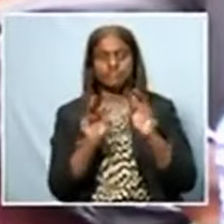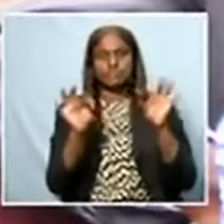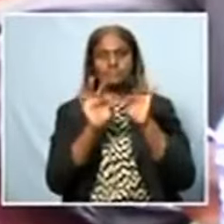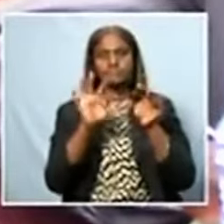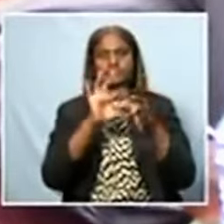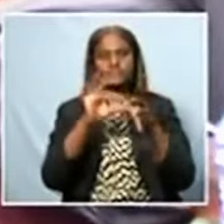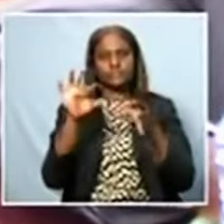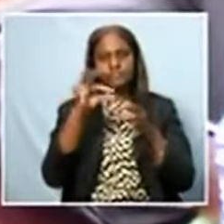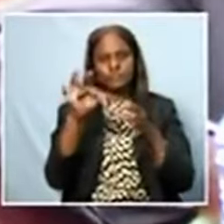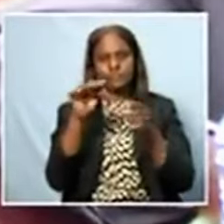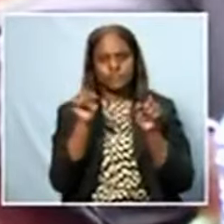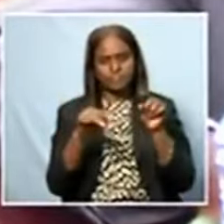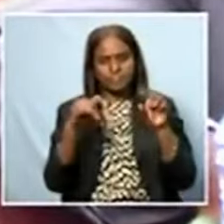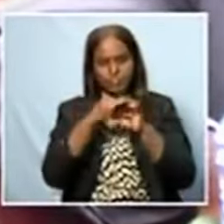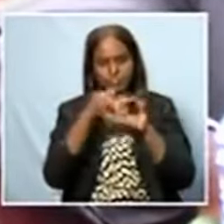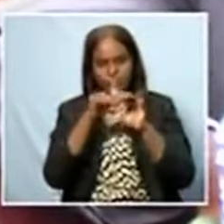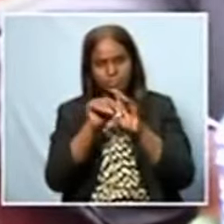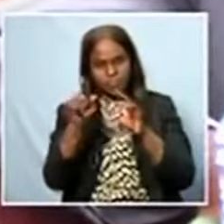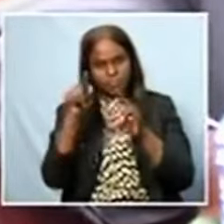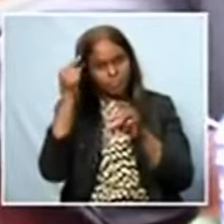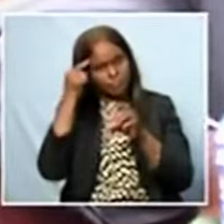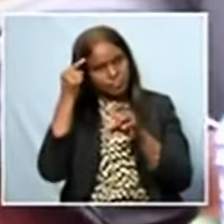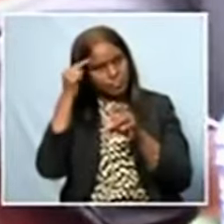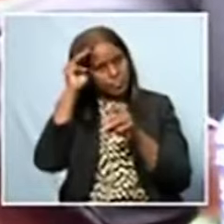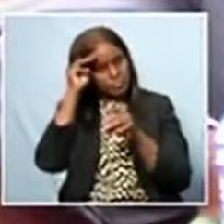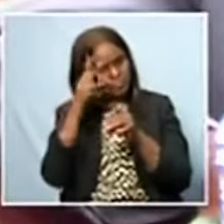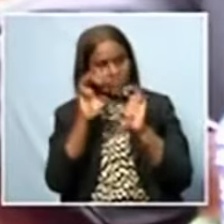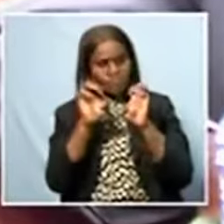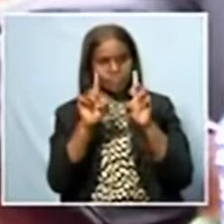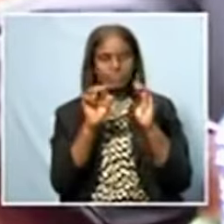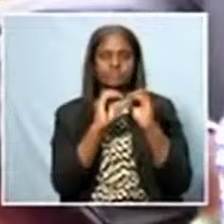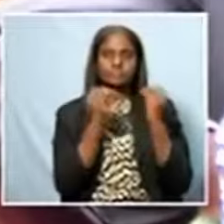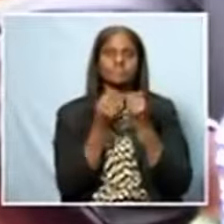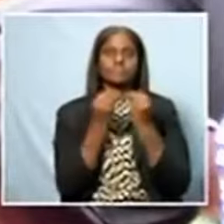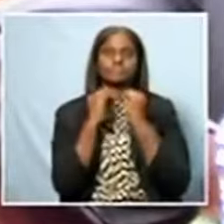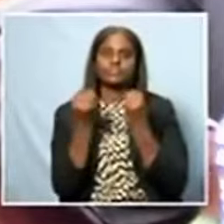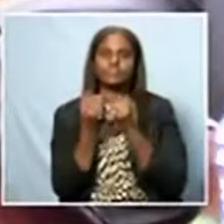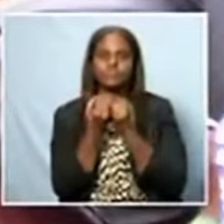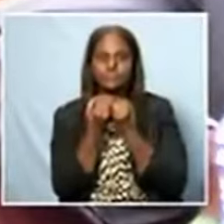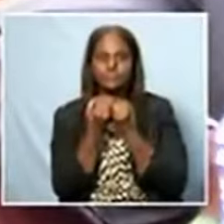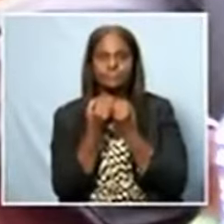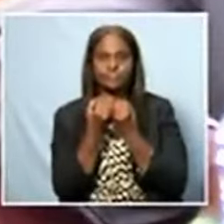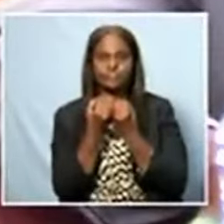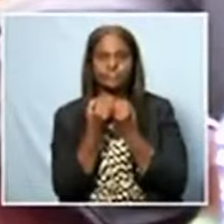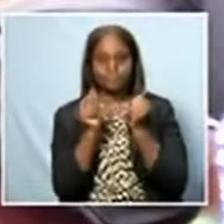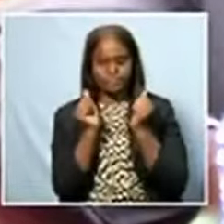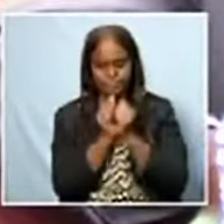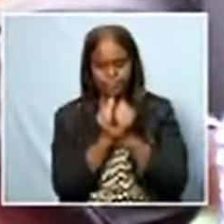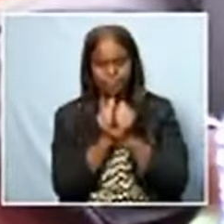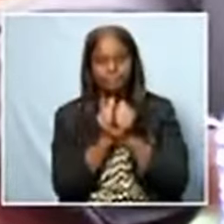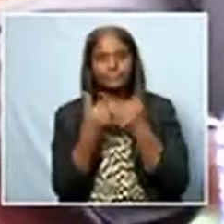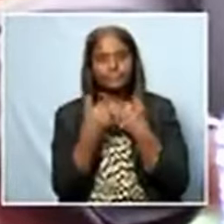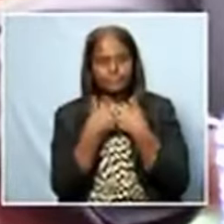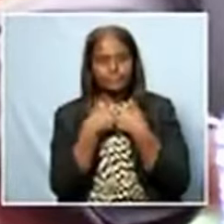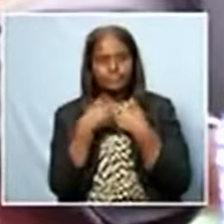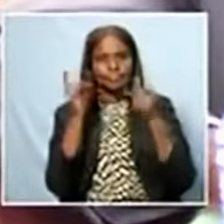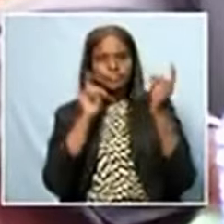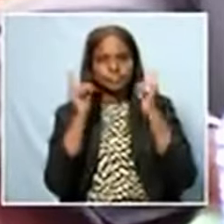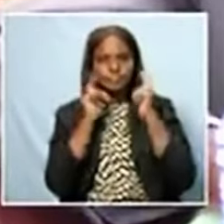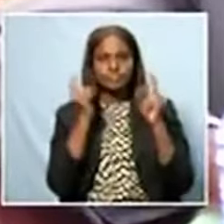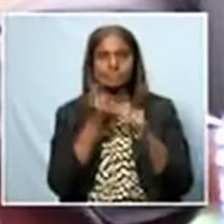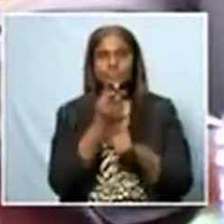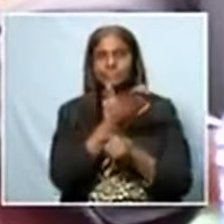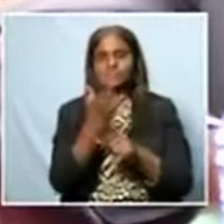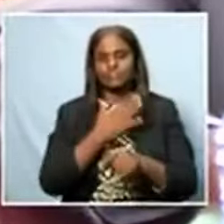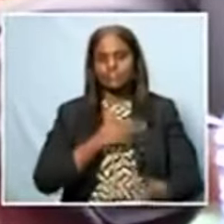stakeholders, including governmental ministries, education bodies, and we got a feedback from them.